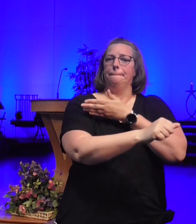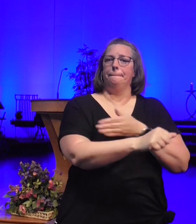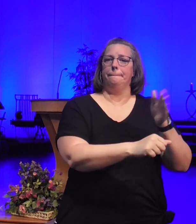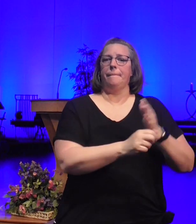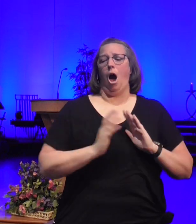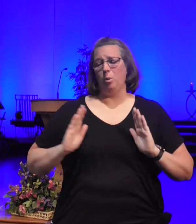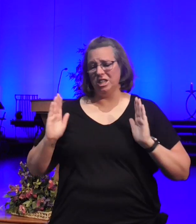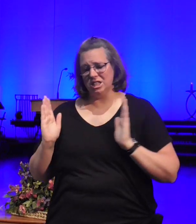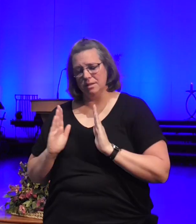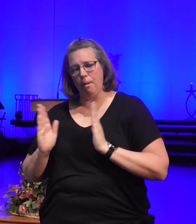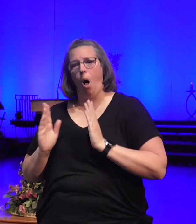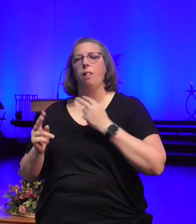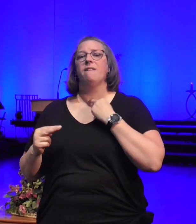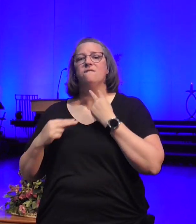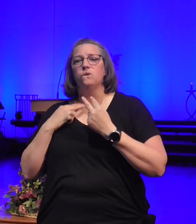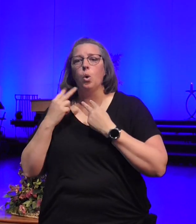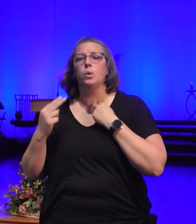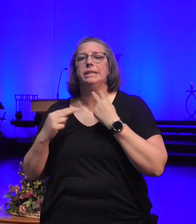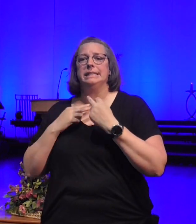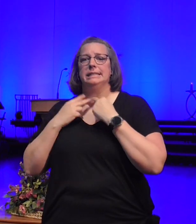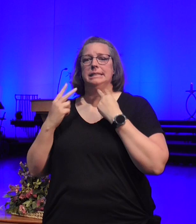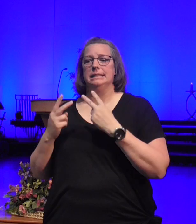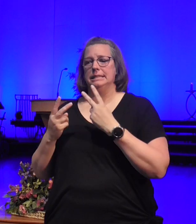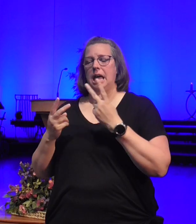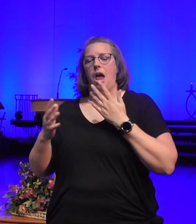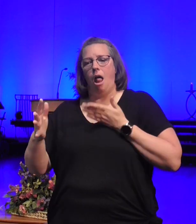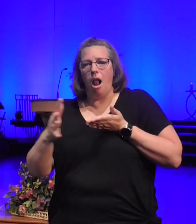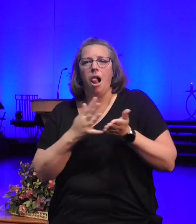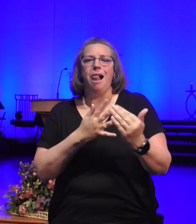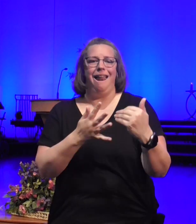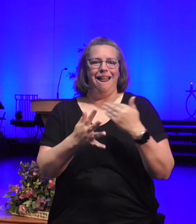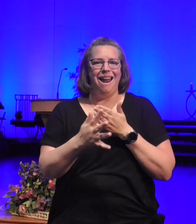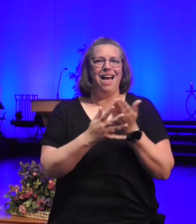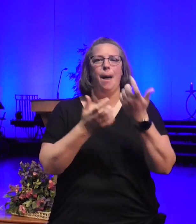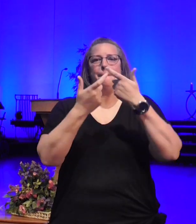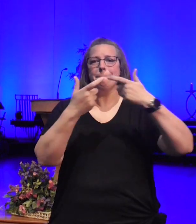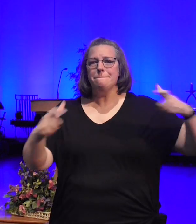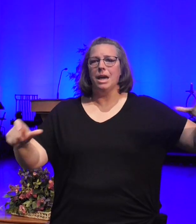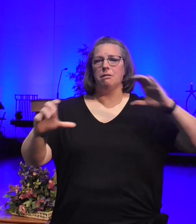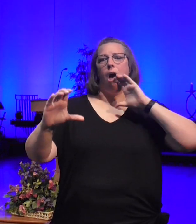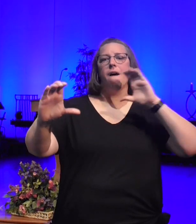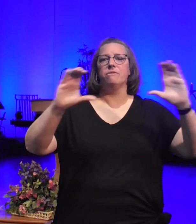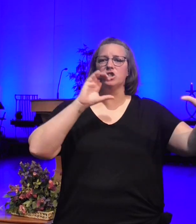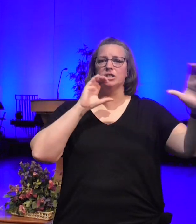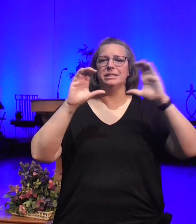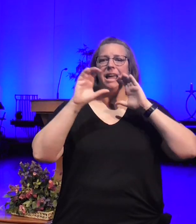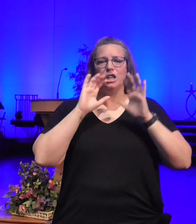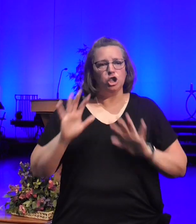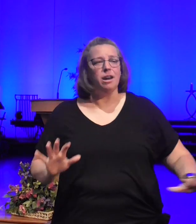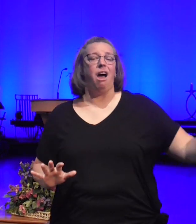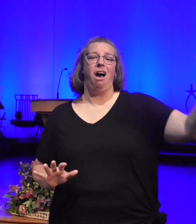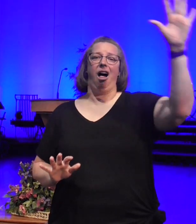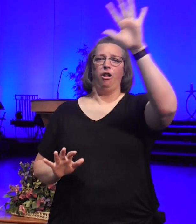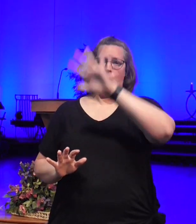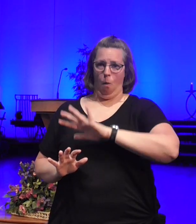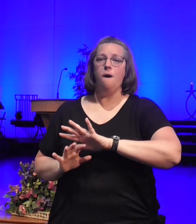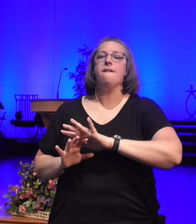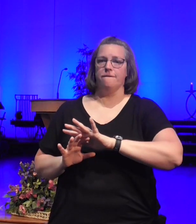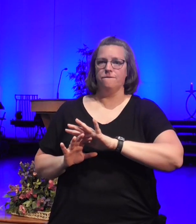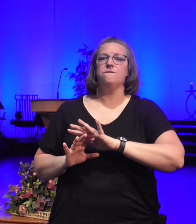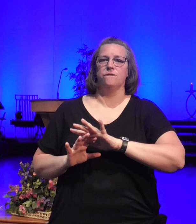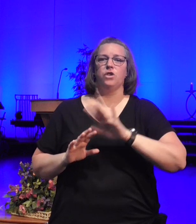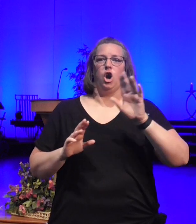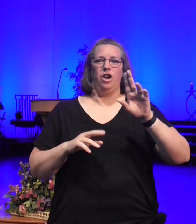weave into the one big conversation. Our actions are essential to the one infinite story of what it is